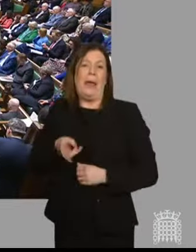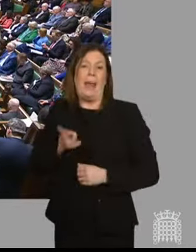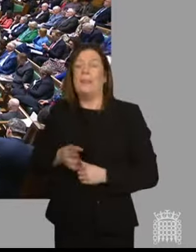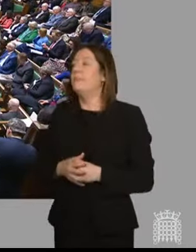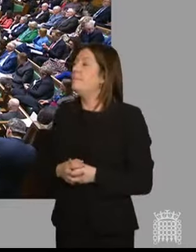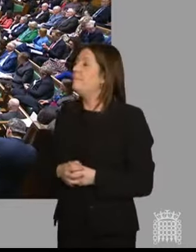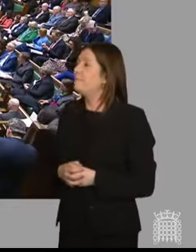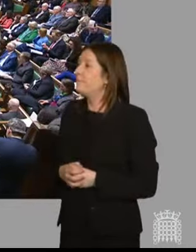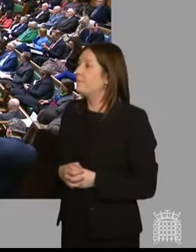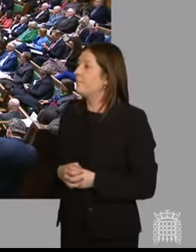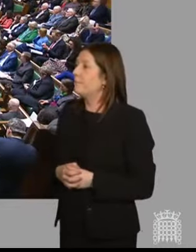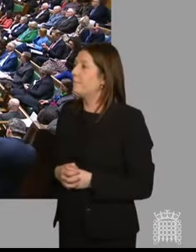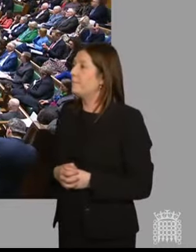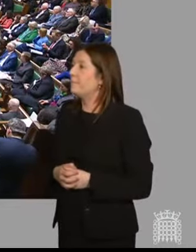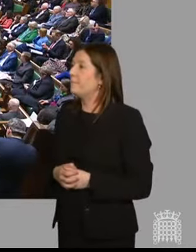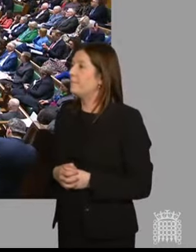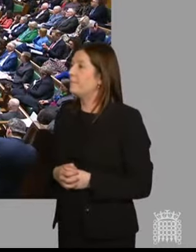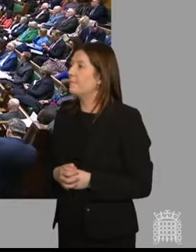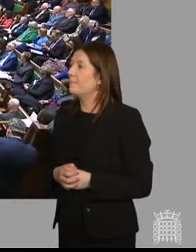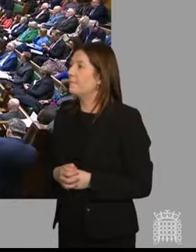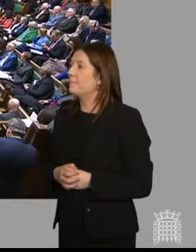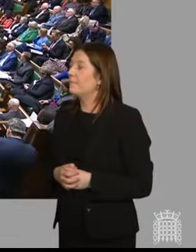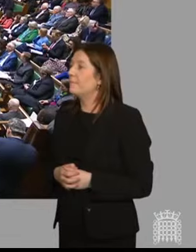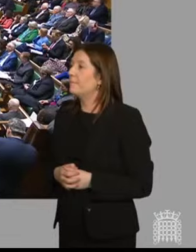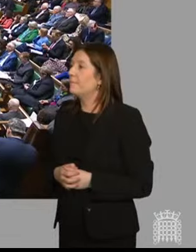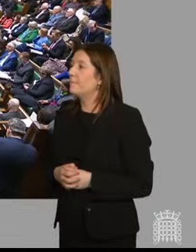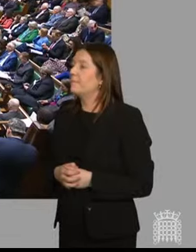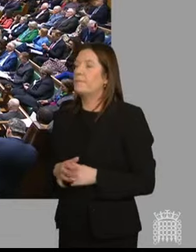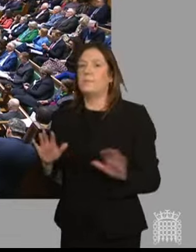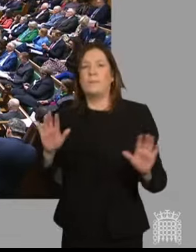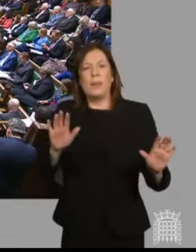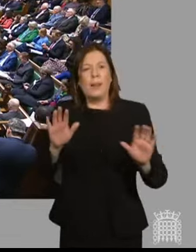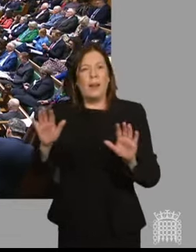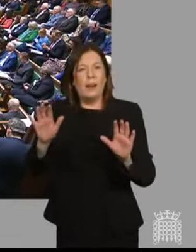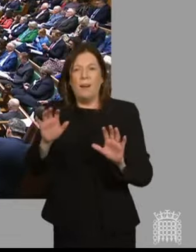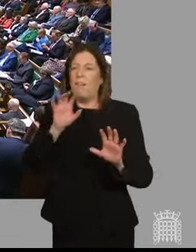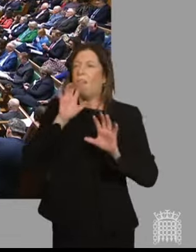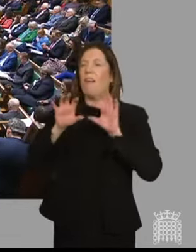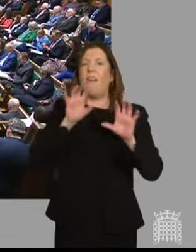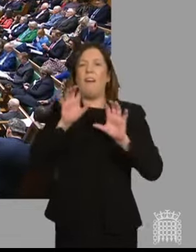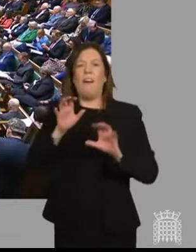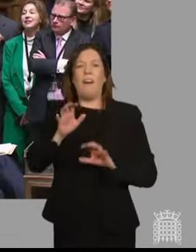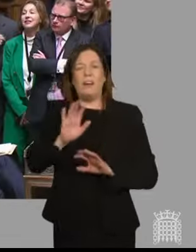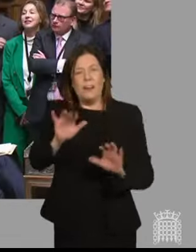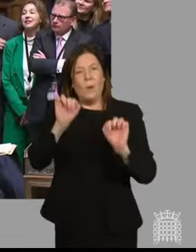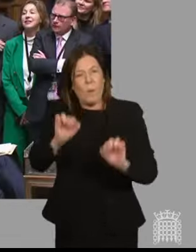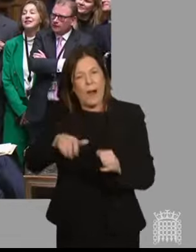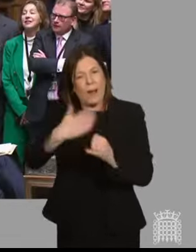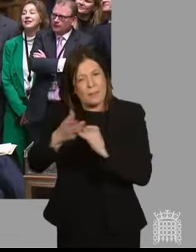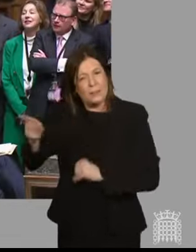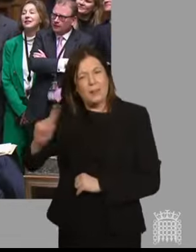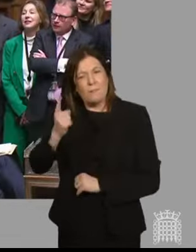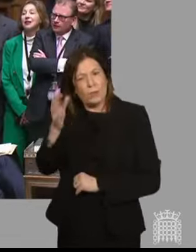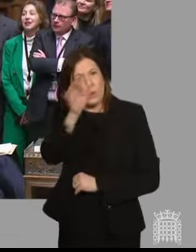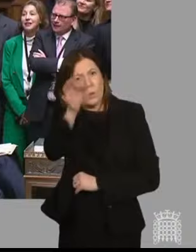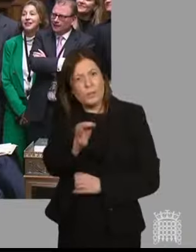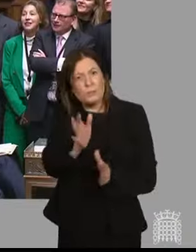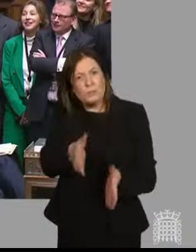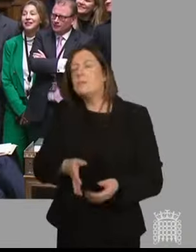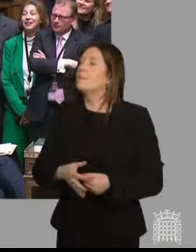Let him ask the question before you shout for more. Chris Clarkson. Thank you, Mr. Speaker. We just know it's going to be fantastic. And a Happy New Year to you,